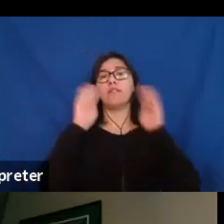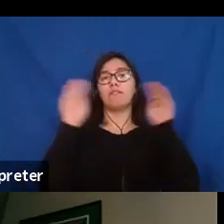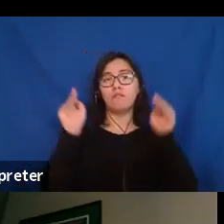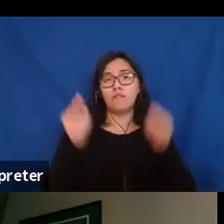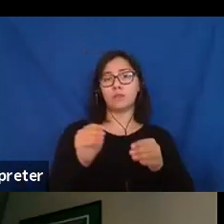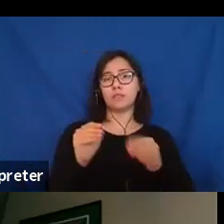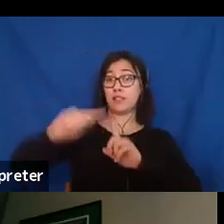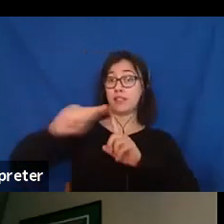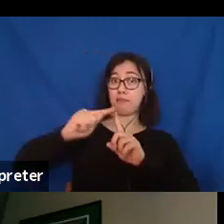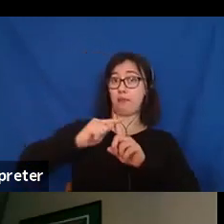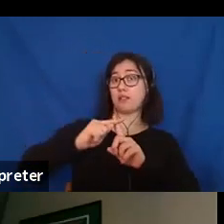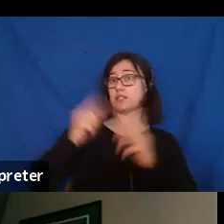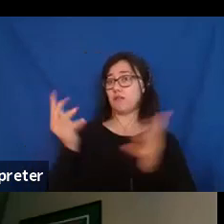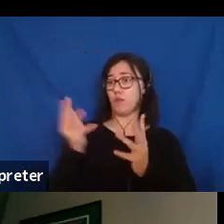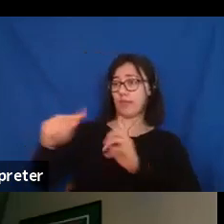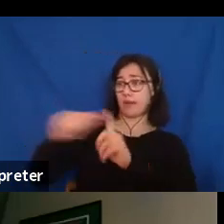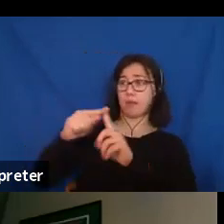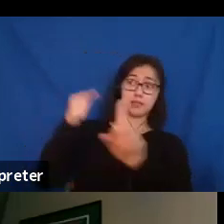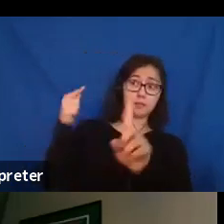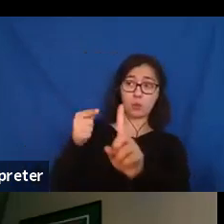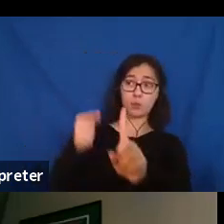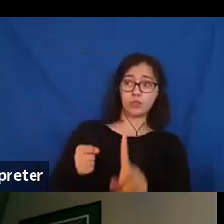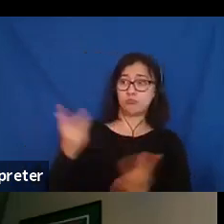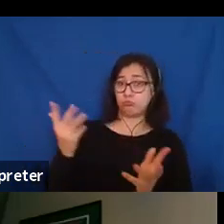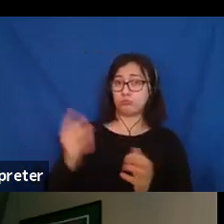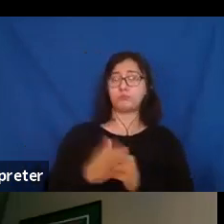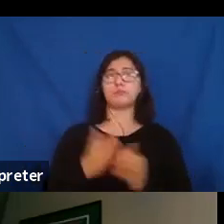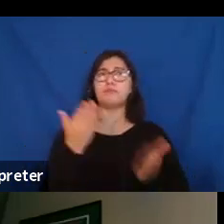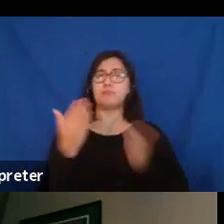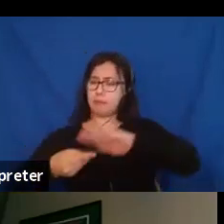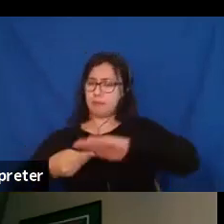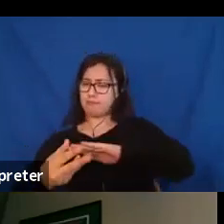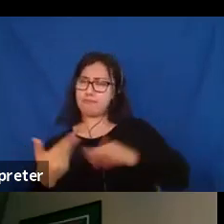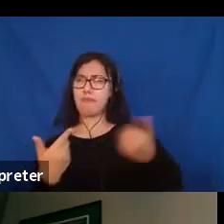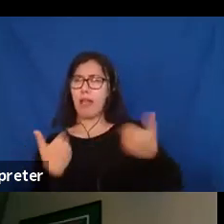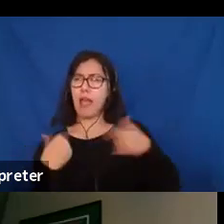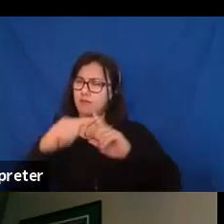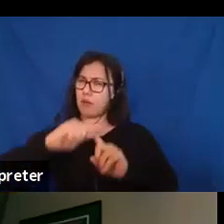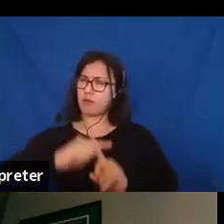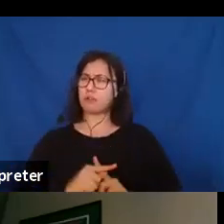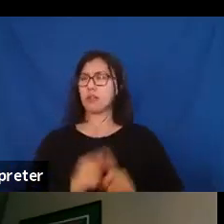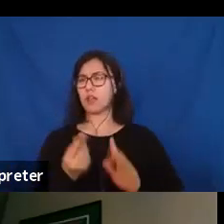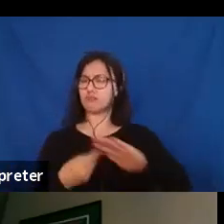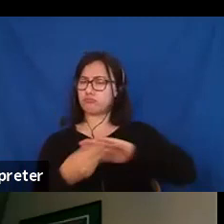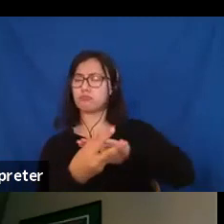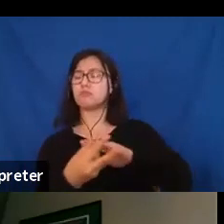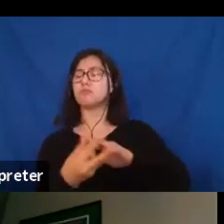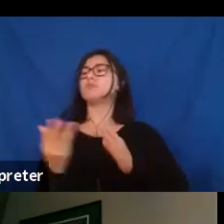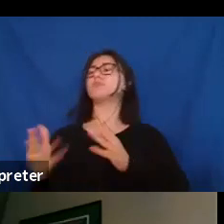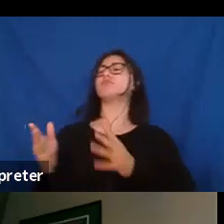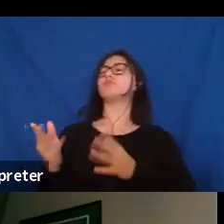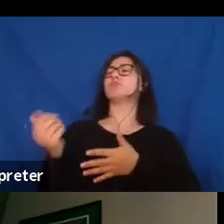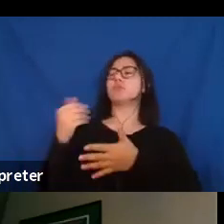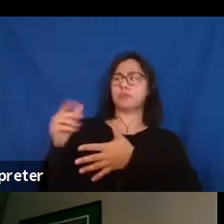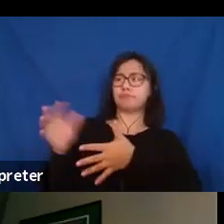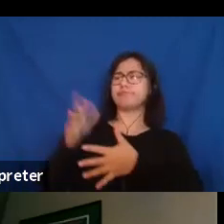the positive point, that might be, underlying, and in hopes that everyone else will move forward.